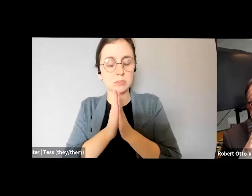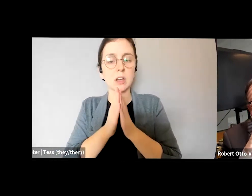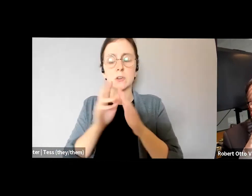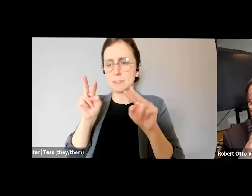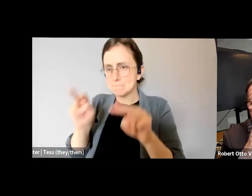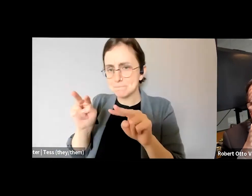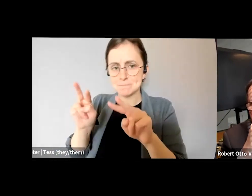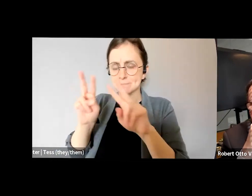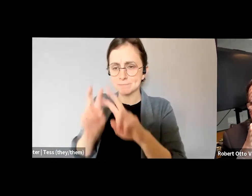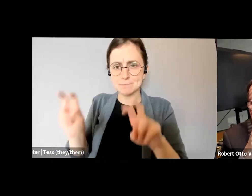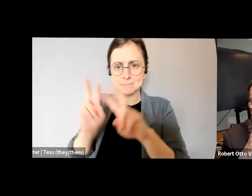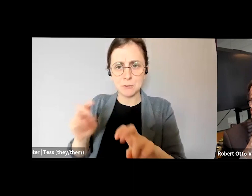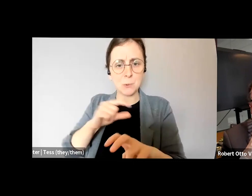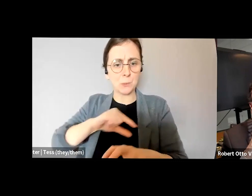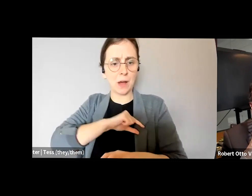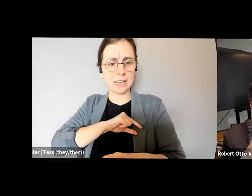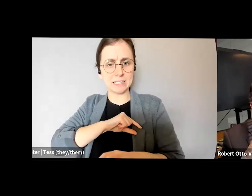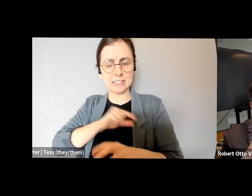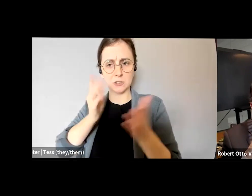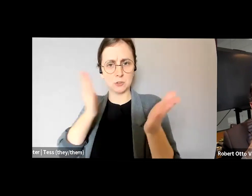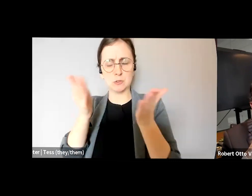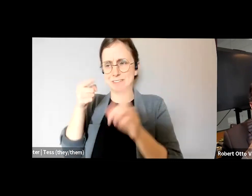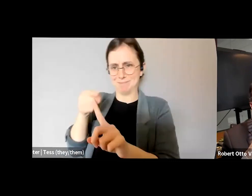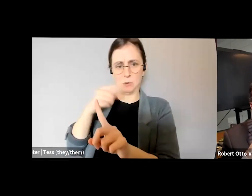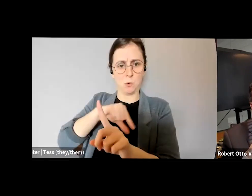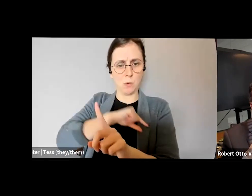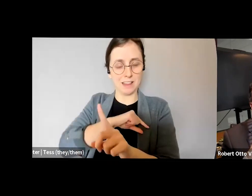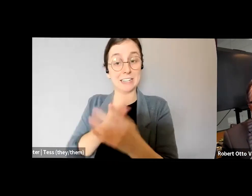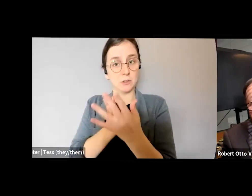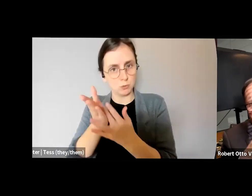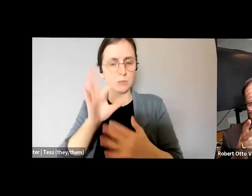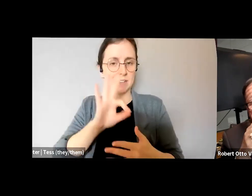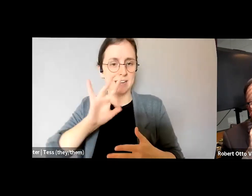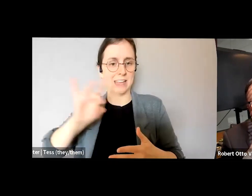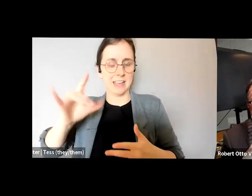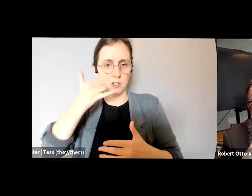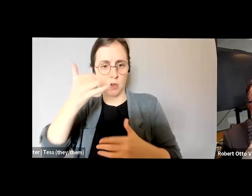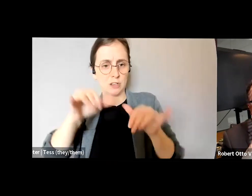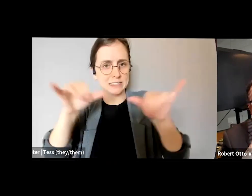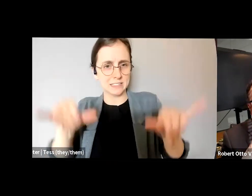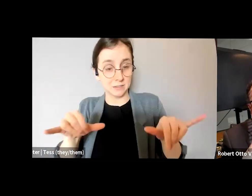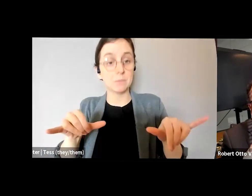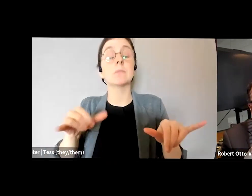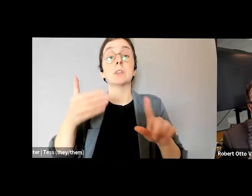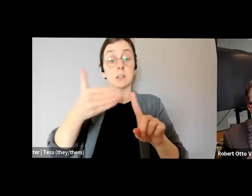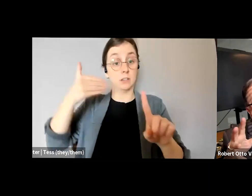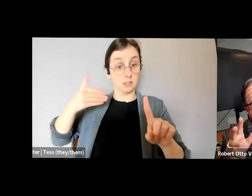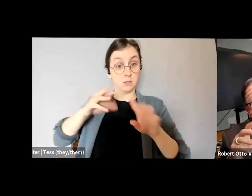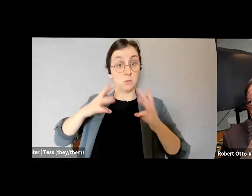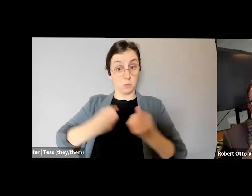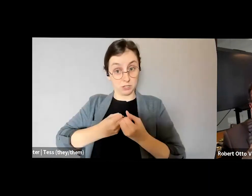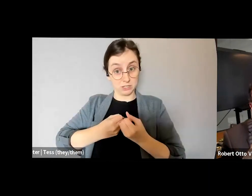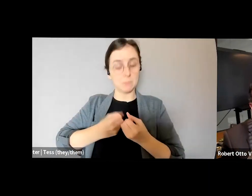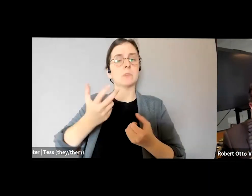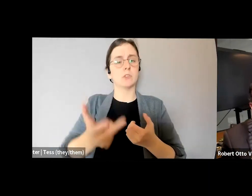that are provided directly through the 988 call system. As you saw earlier in this symposium, there's 3